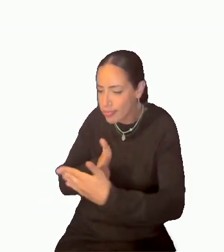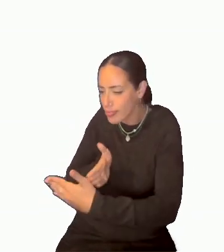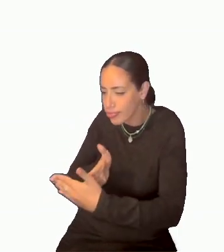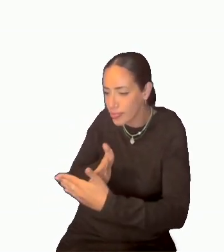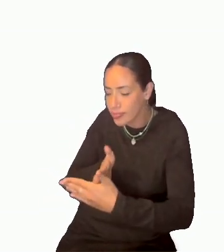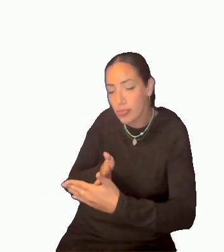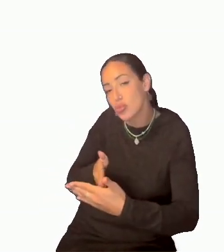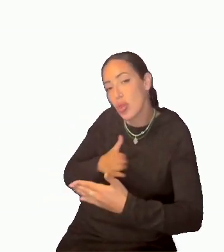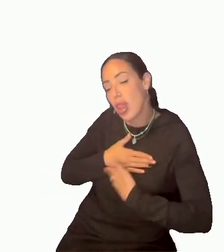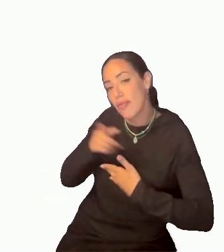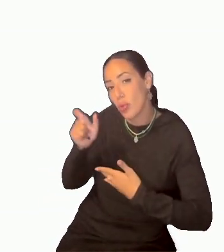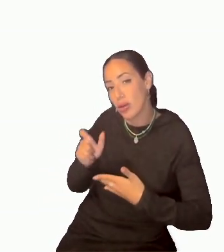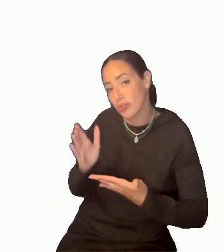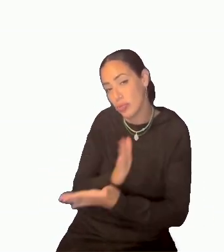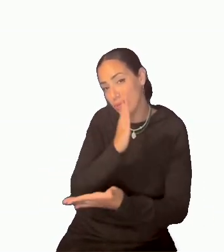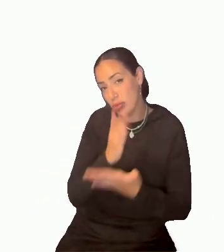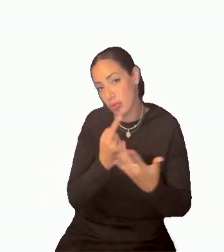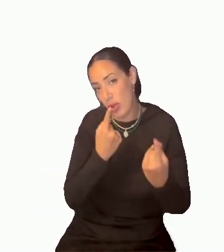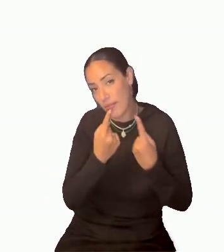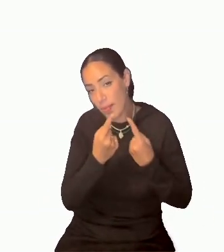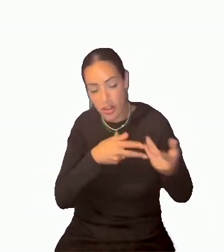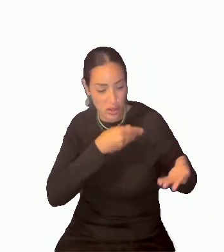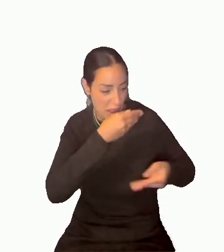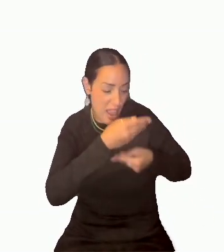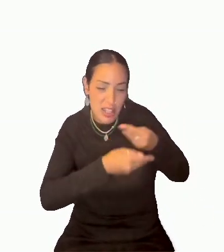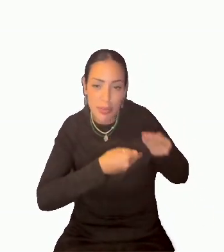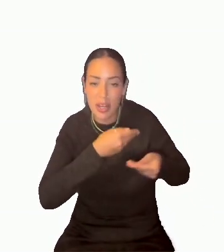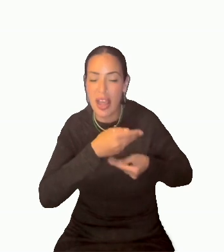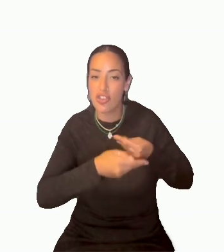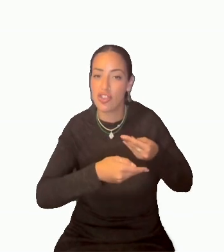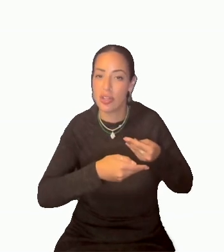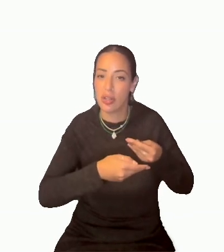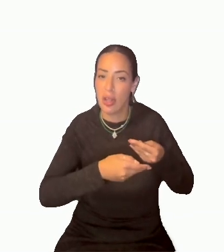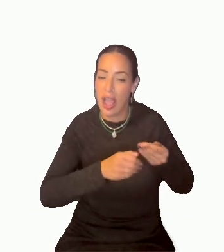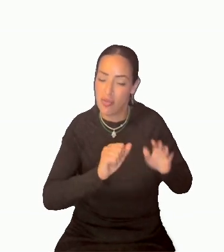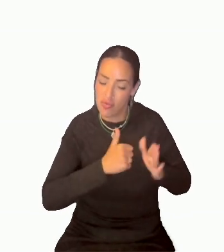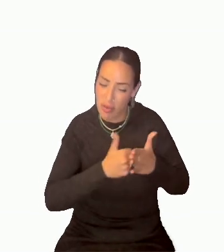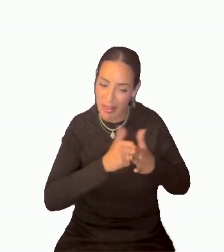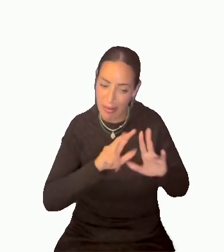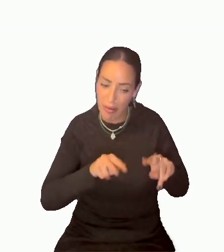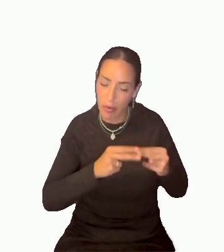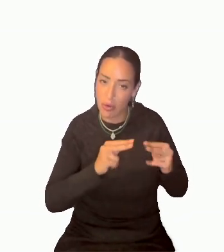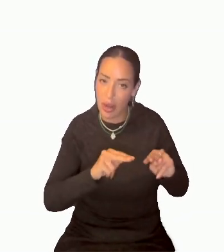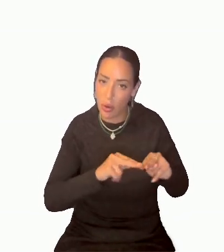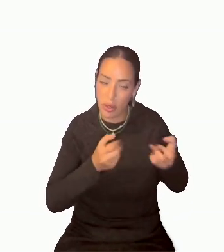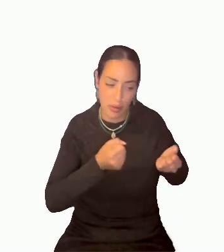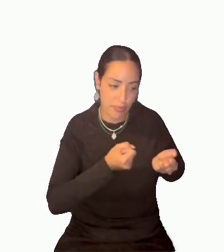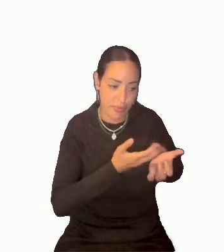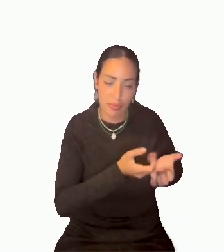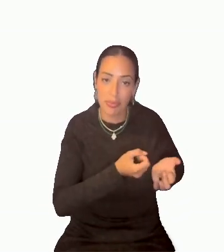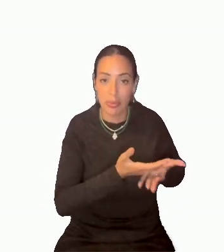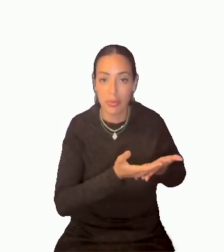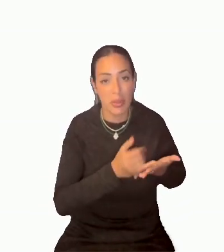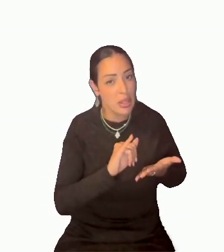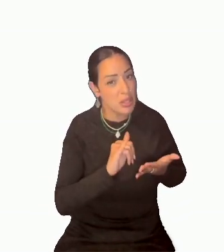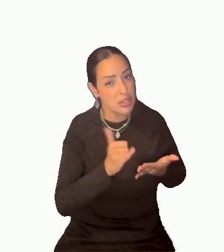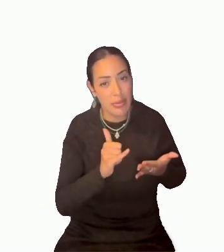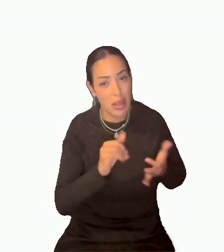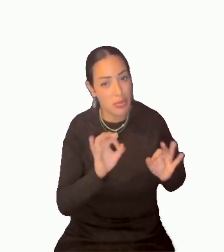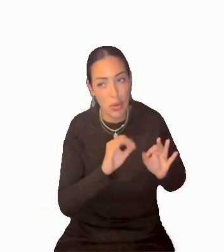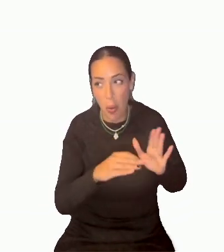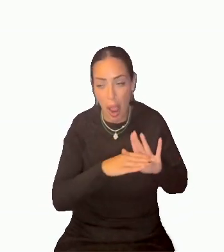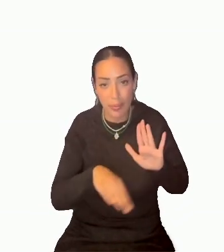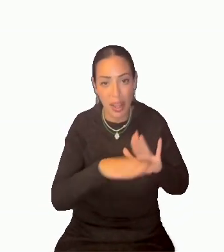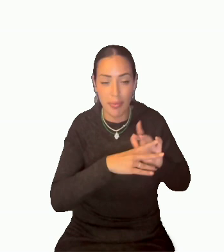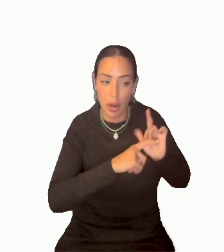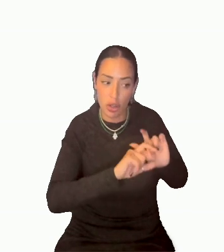it's important to ensure their access to information, explanations, and to provide regular contact. Even when there is no update,